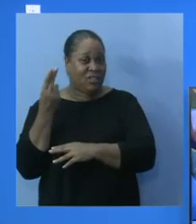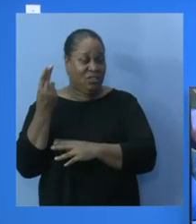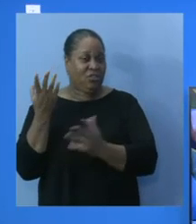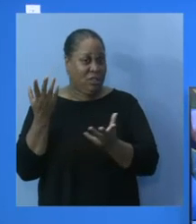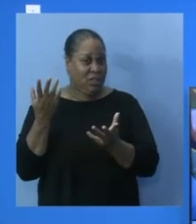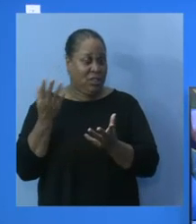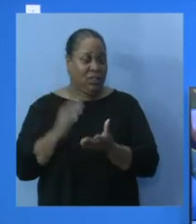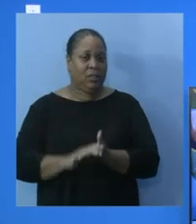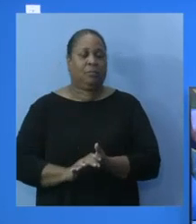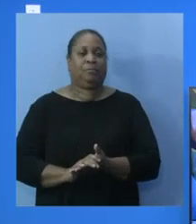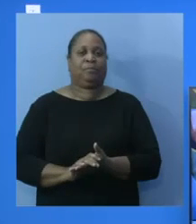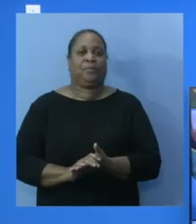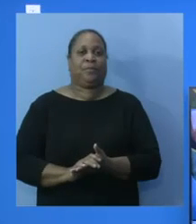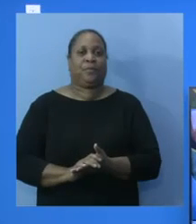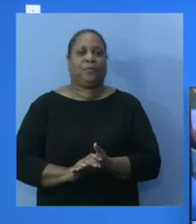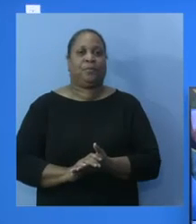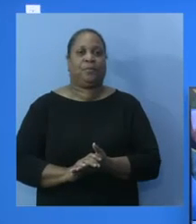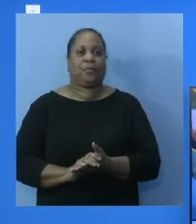Right. I think